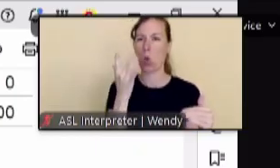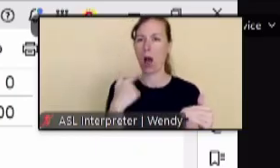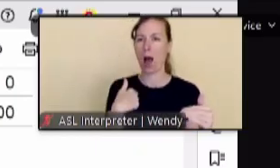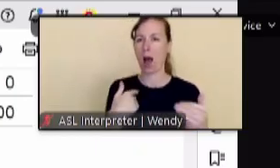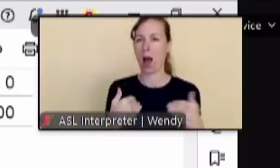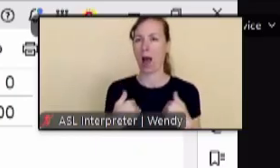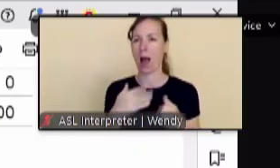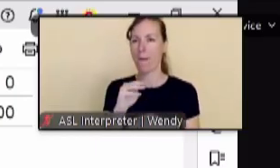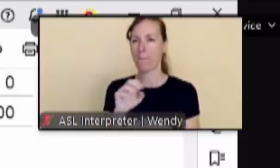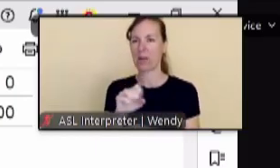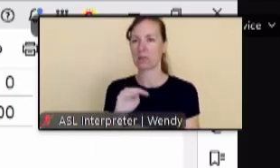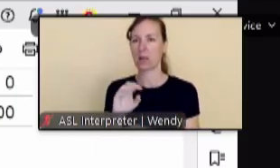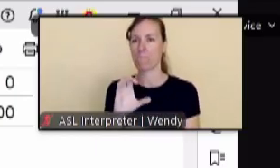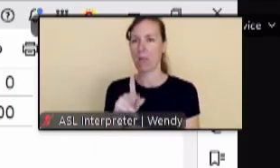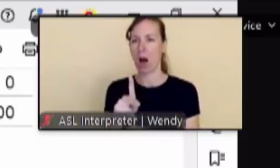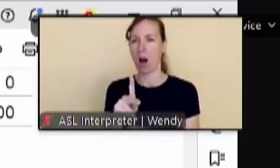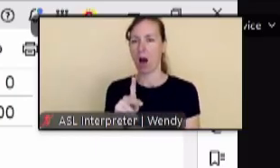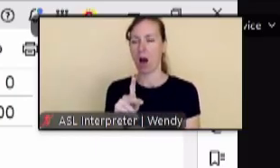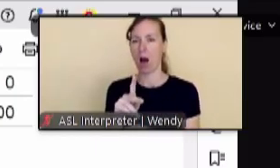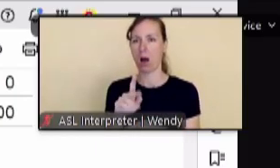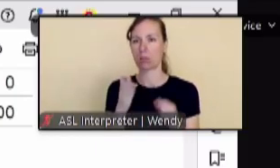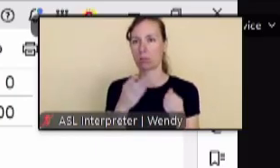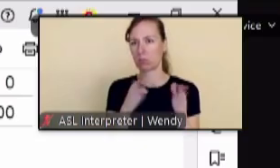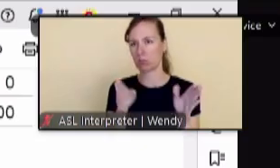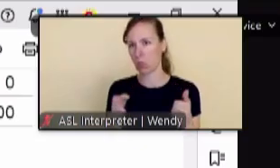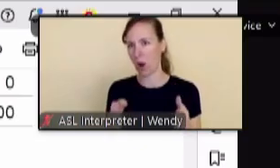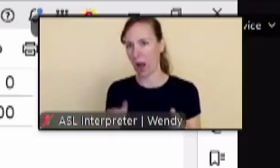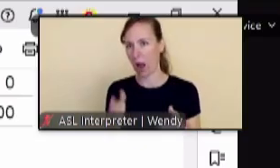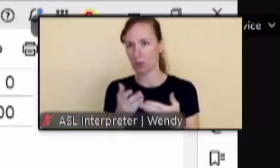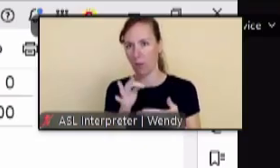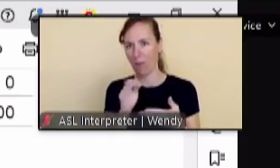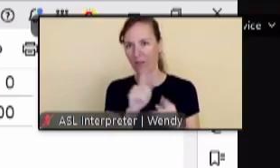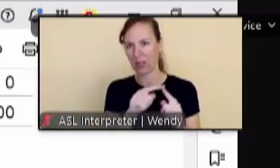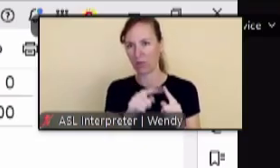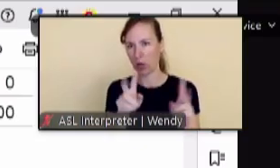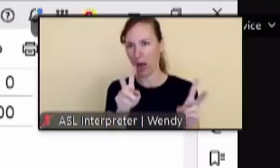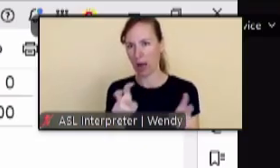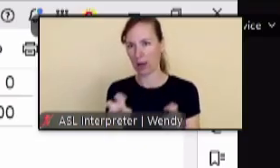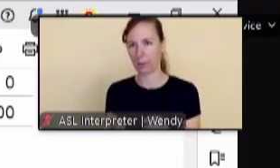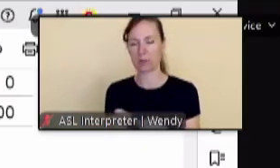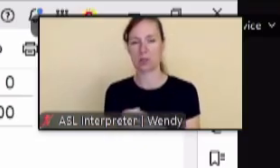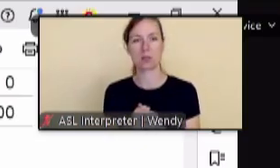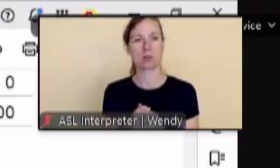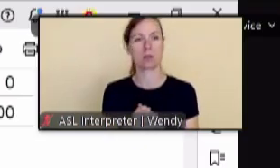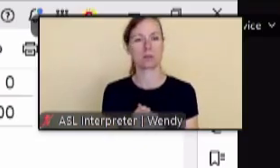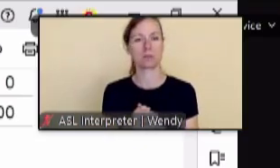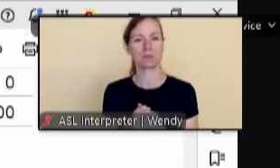of the things, and you'll see that we have multiple line items there.